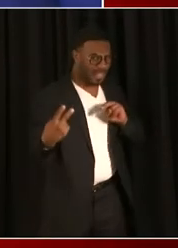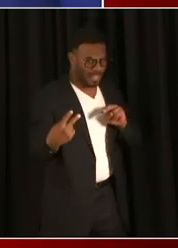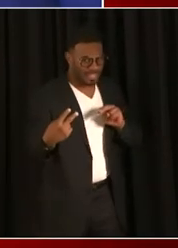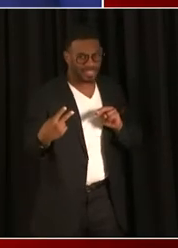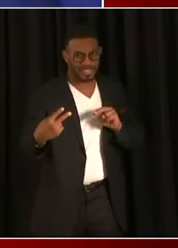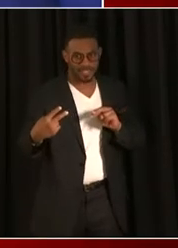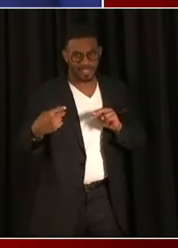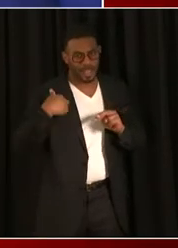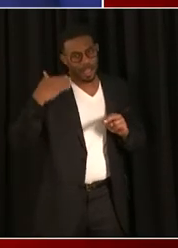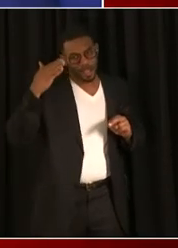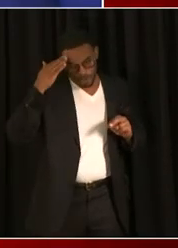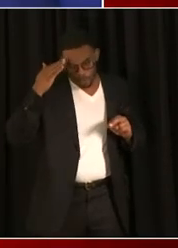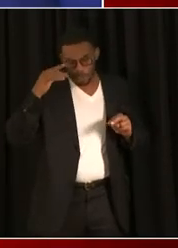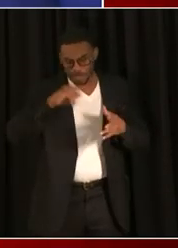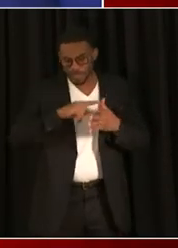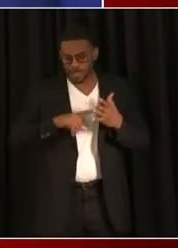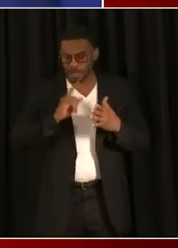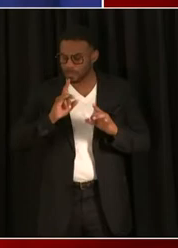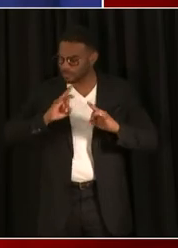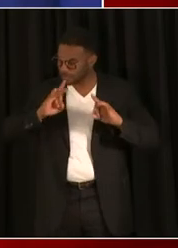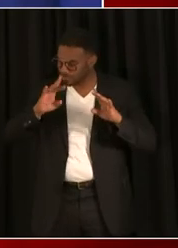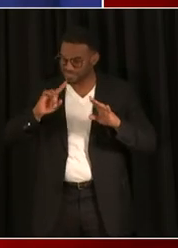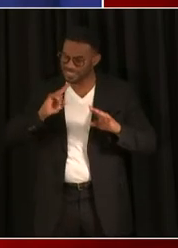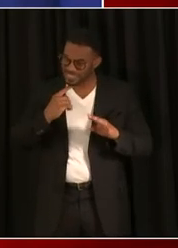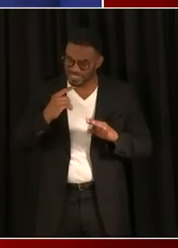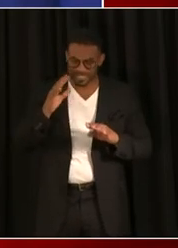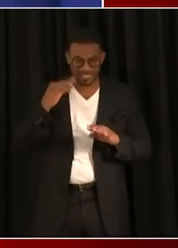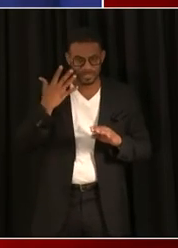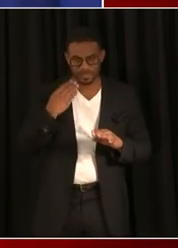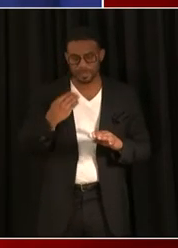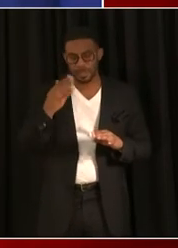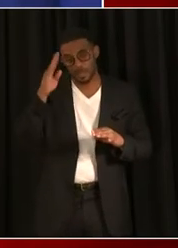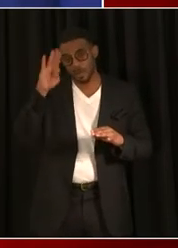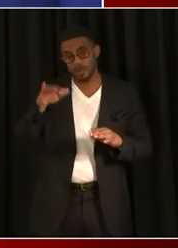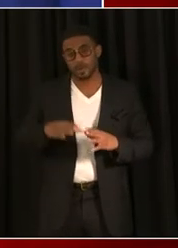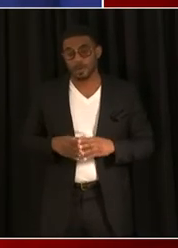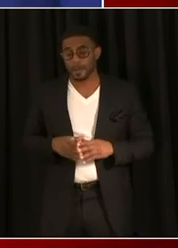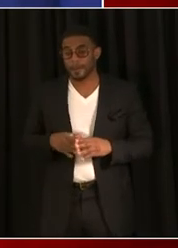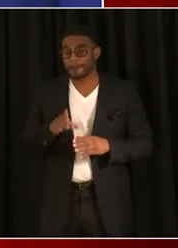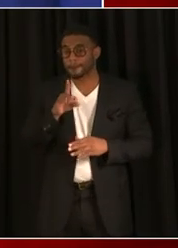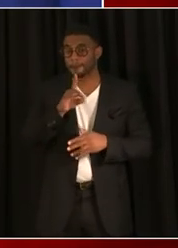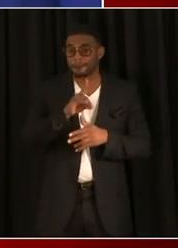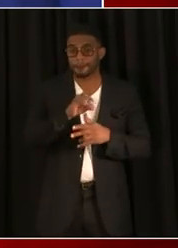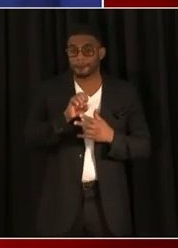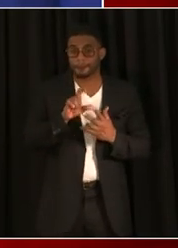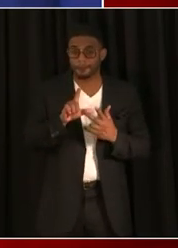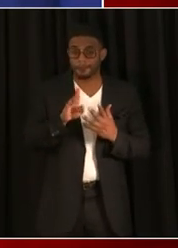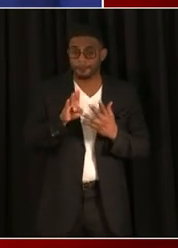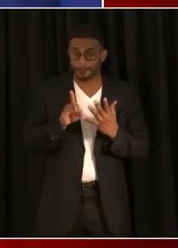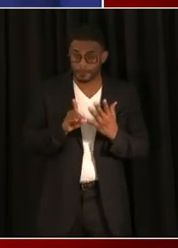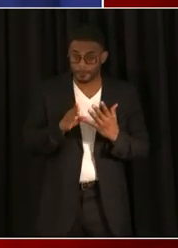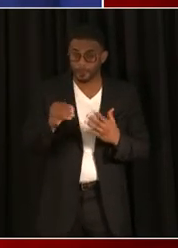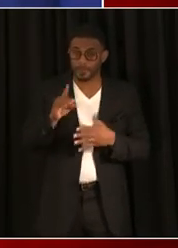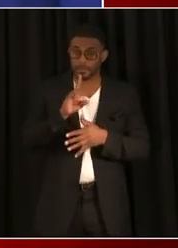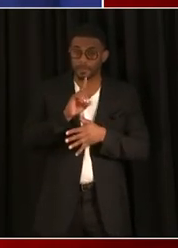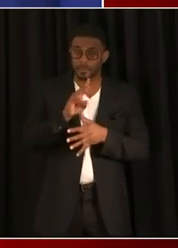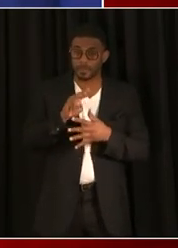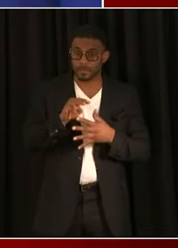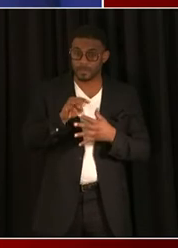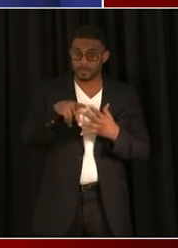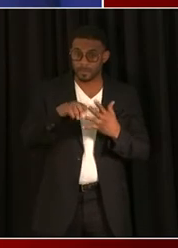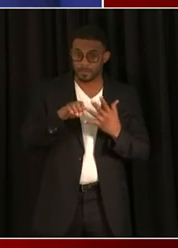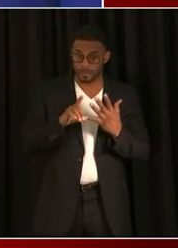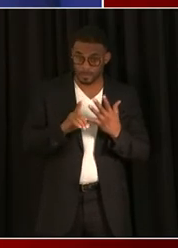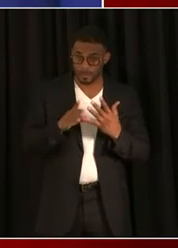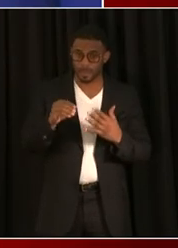side of the register. I know that these are intense times, and just know that DSLBD and DMPED